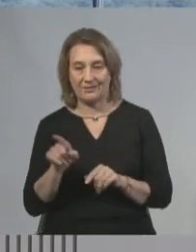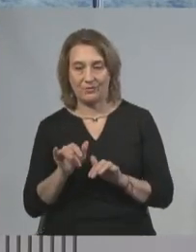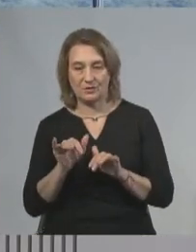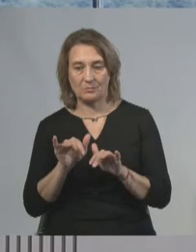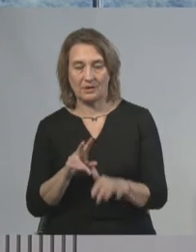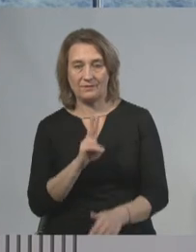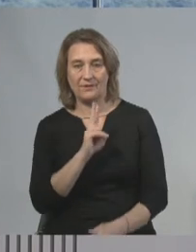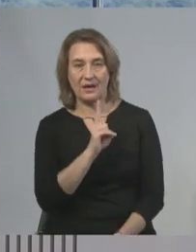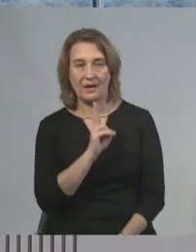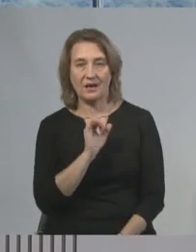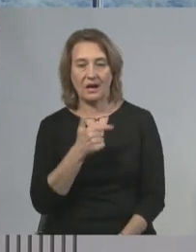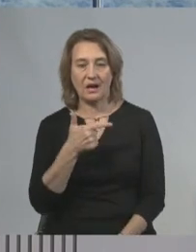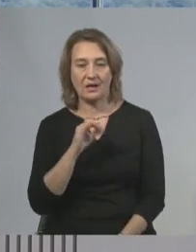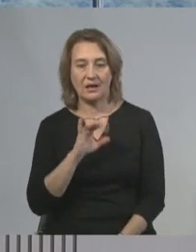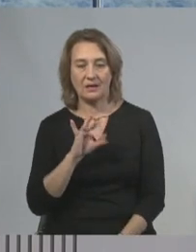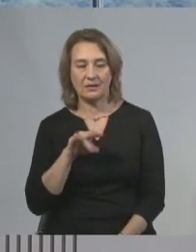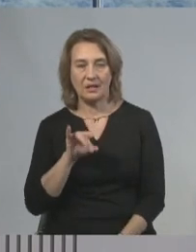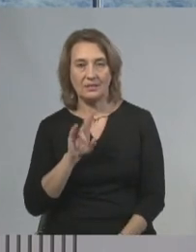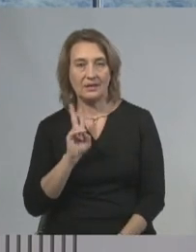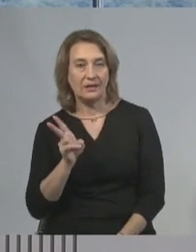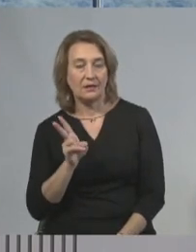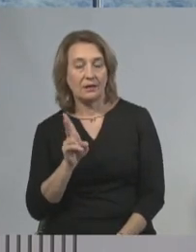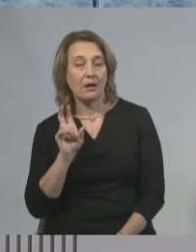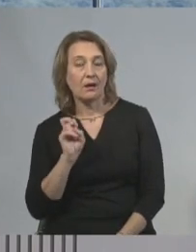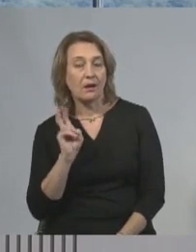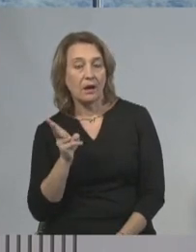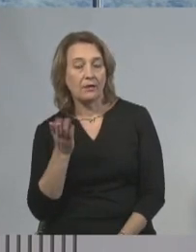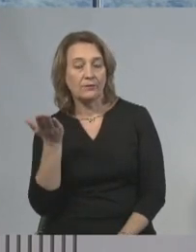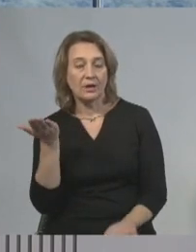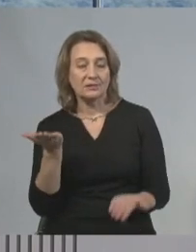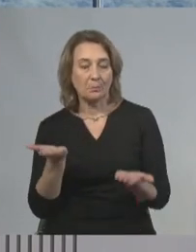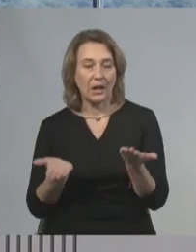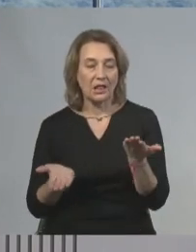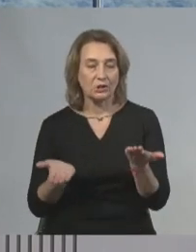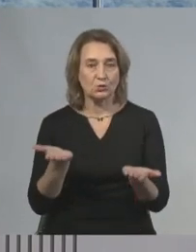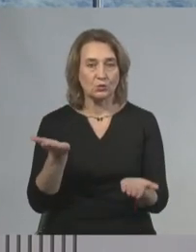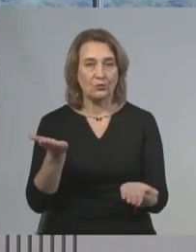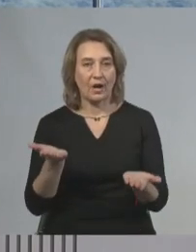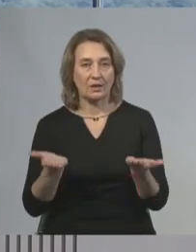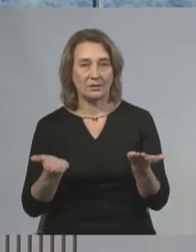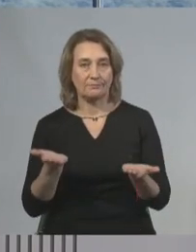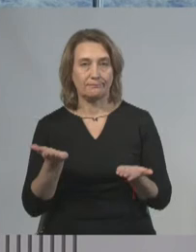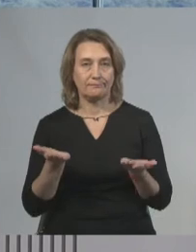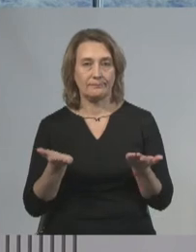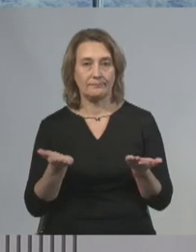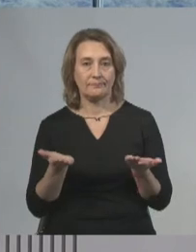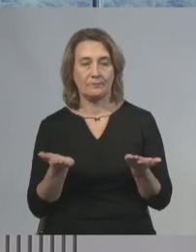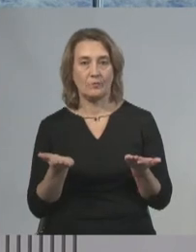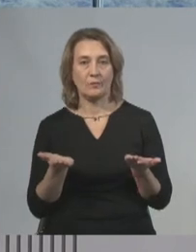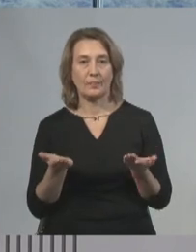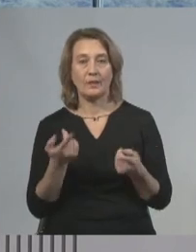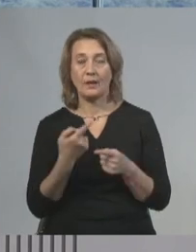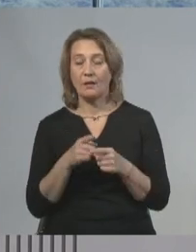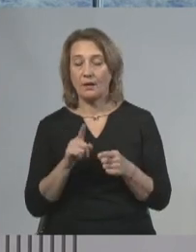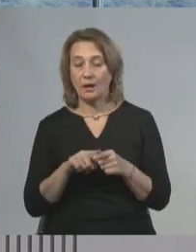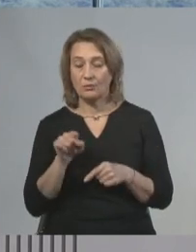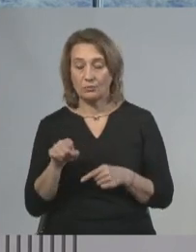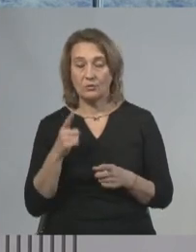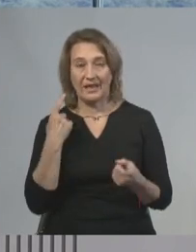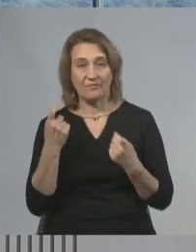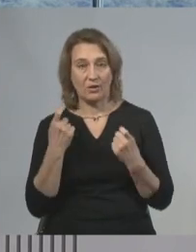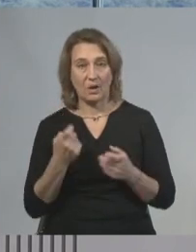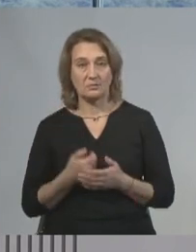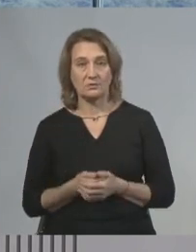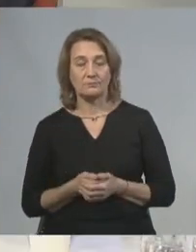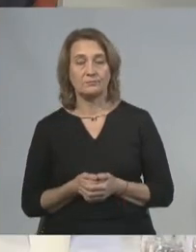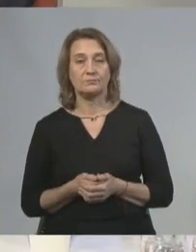foreign colleagues have comments on this particular case when a woman was raped in a police dis